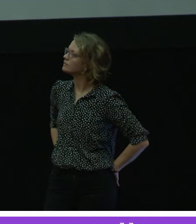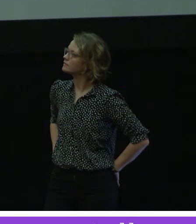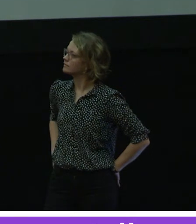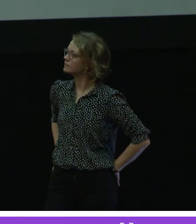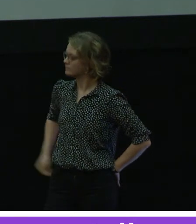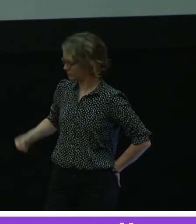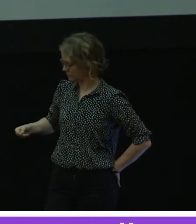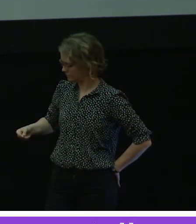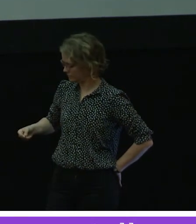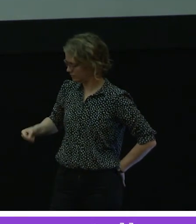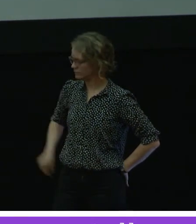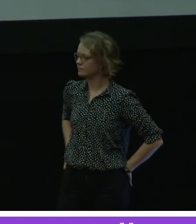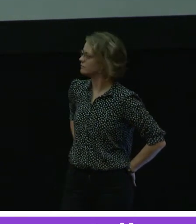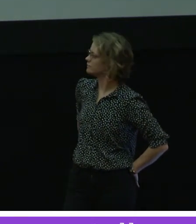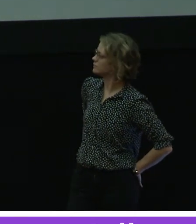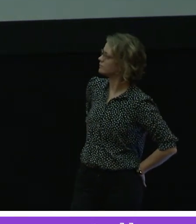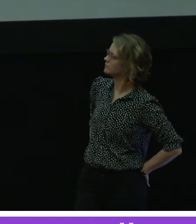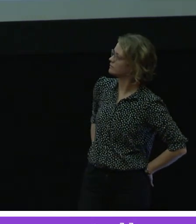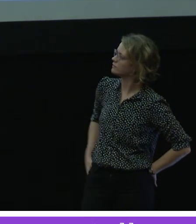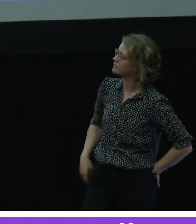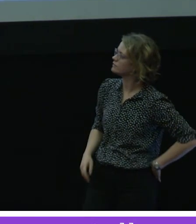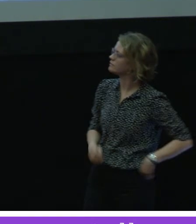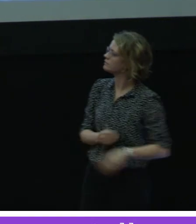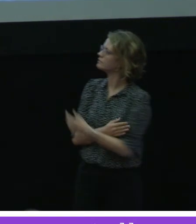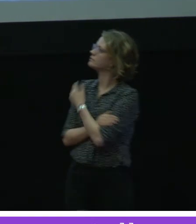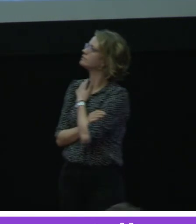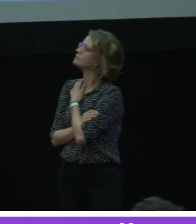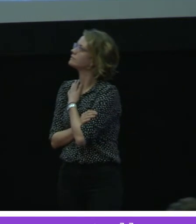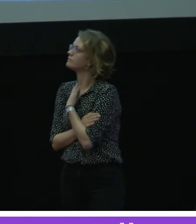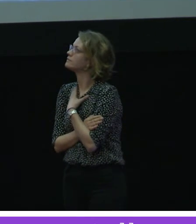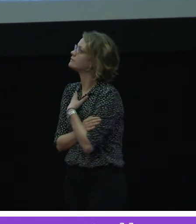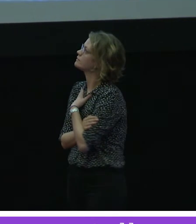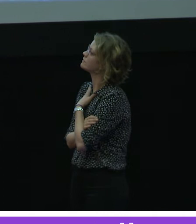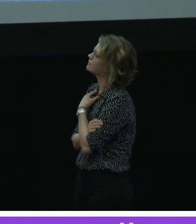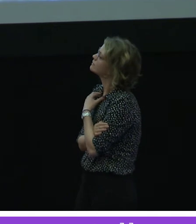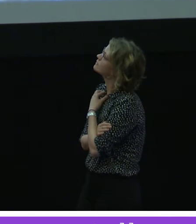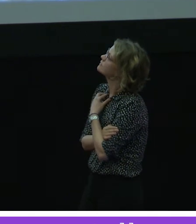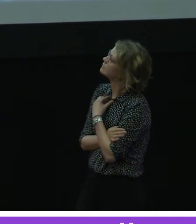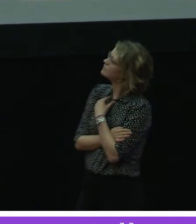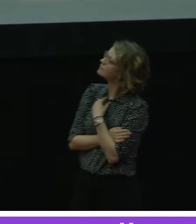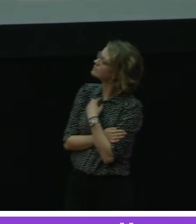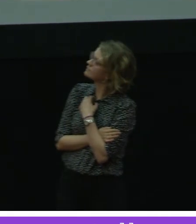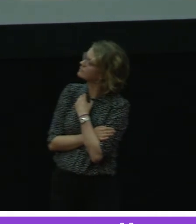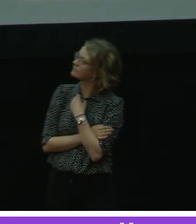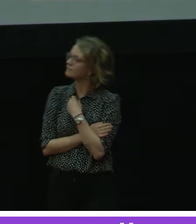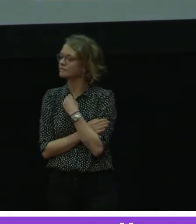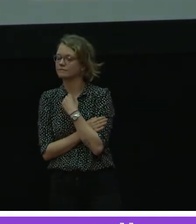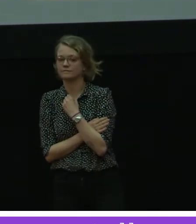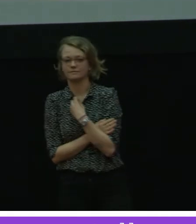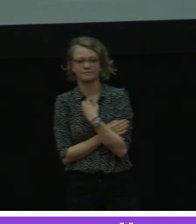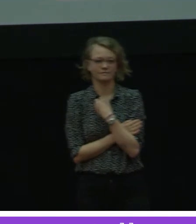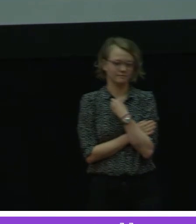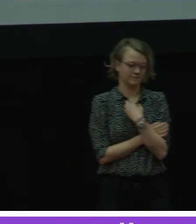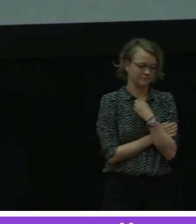device revolutionizes the way these two communities understand and interact with each other. Currently, there is no commercial sign language translator